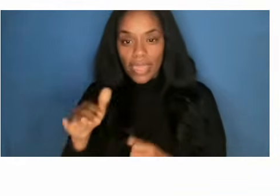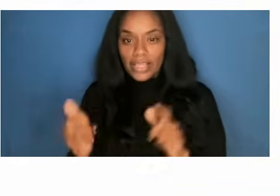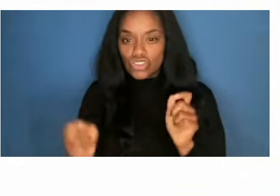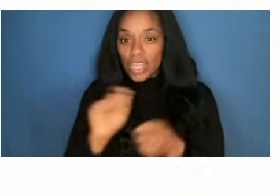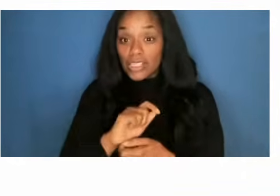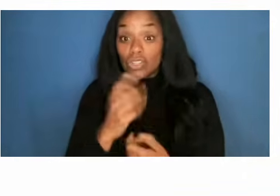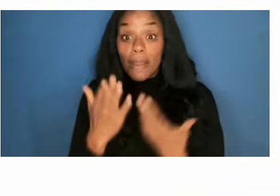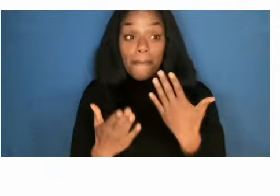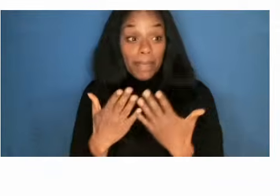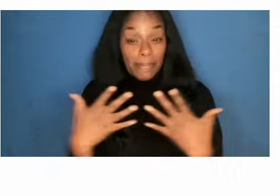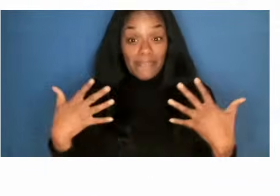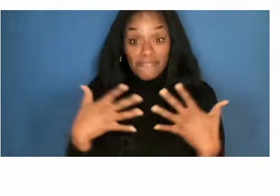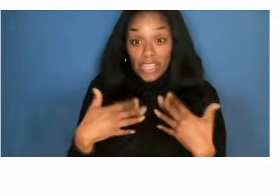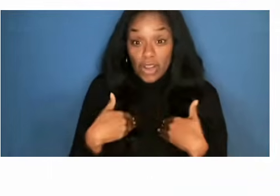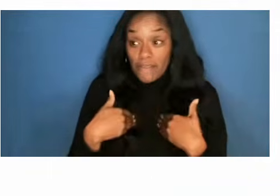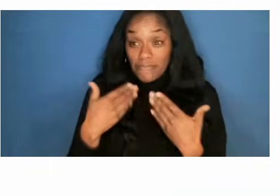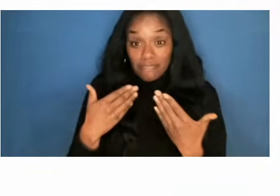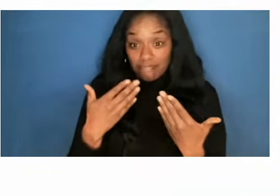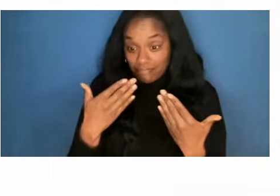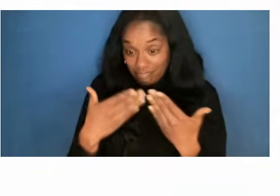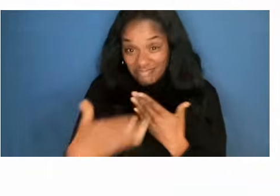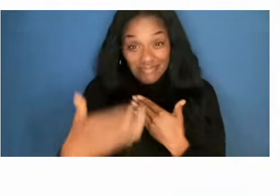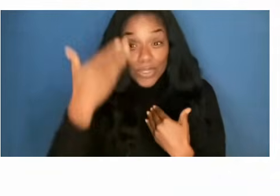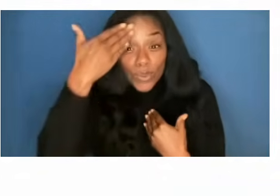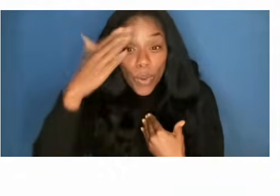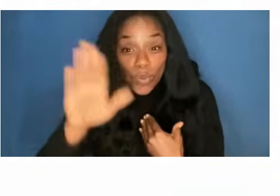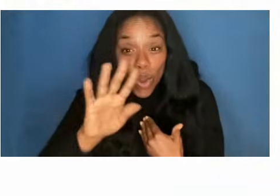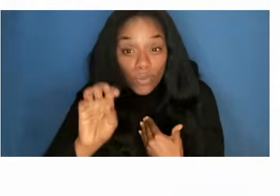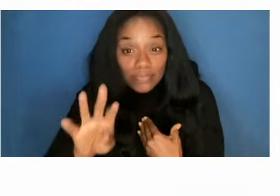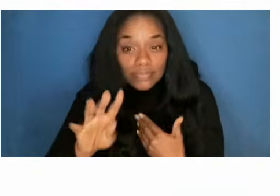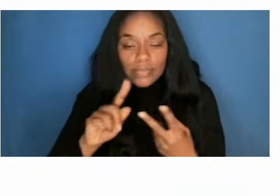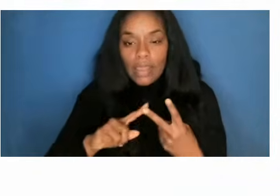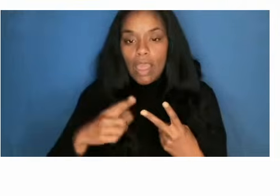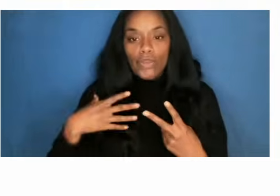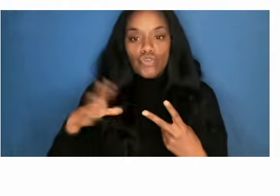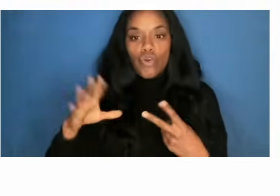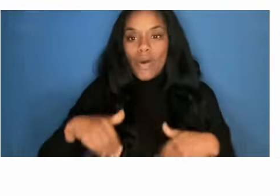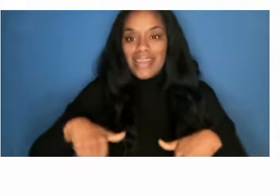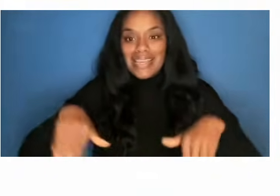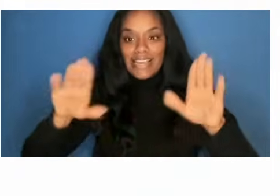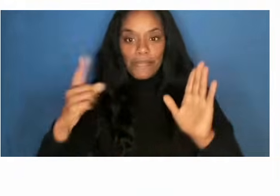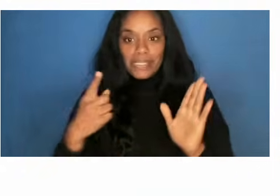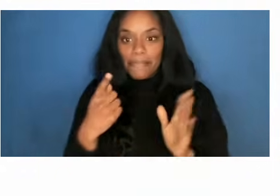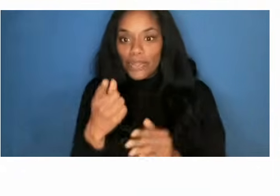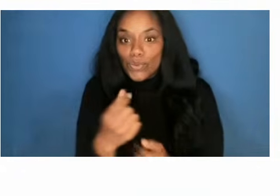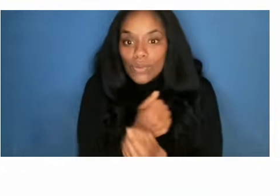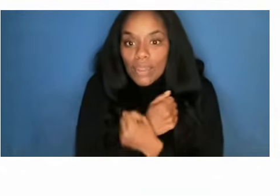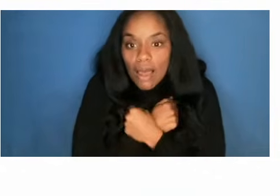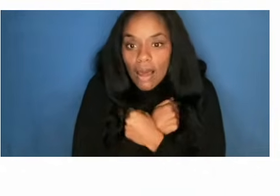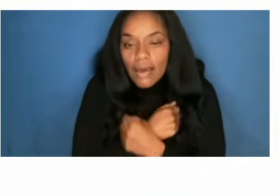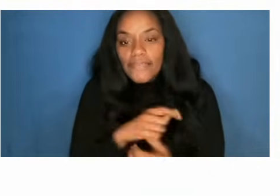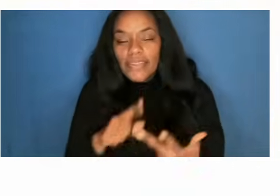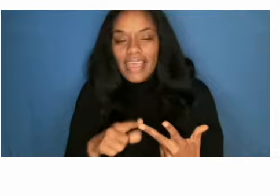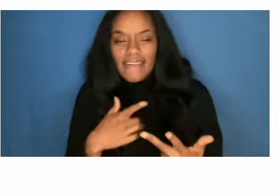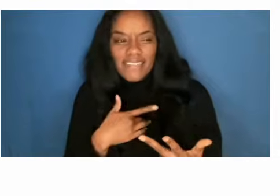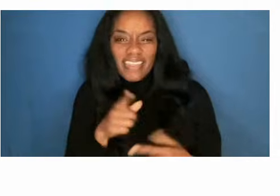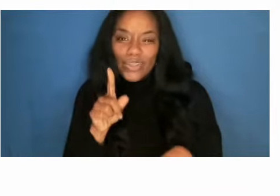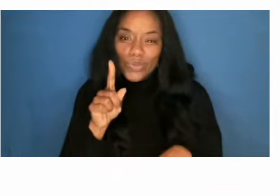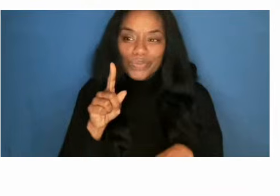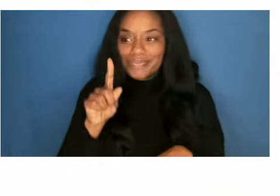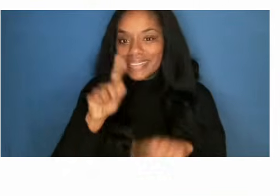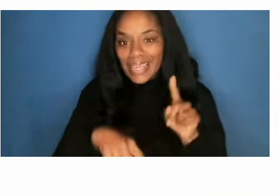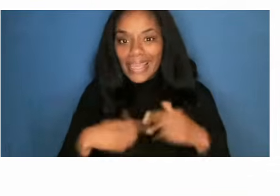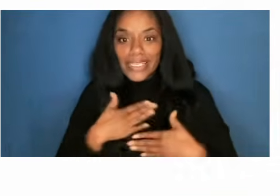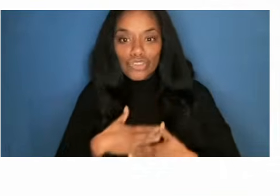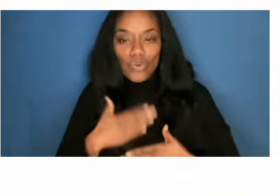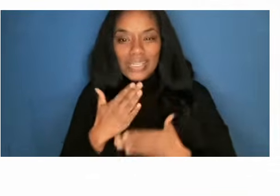the unknown, not wanting to give up something you love, feeling like you won't be able to enjoy things, feeling